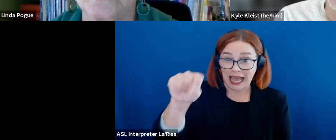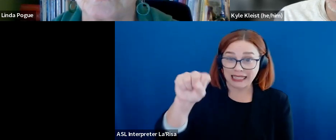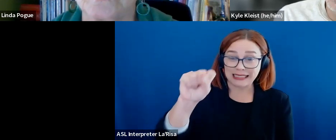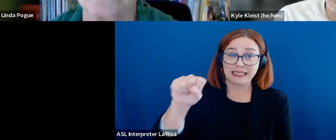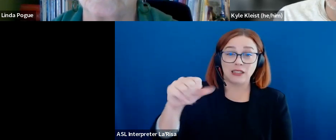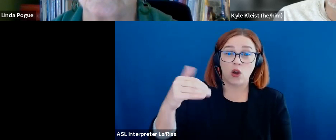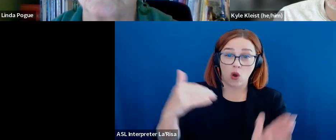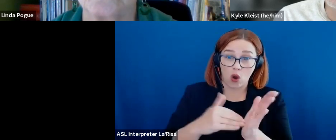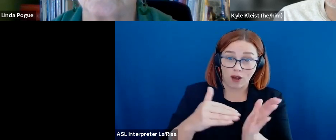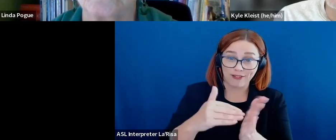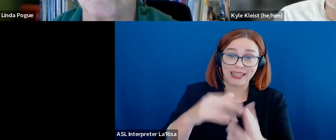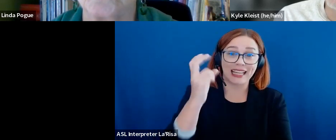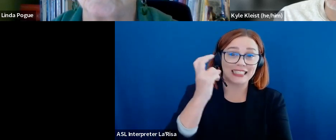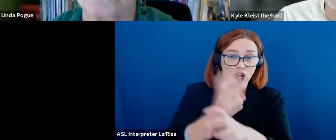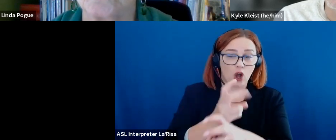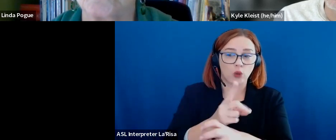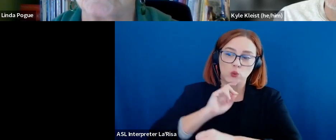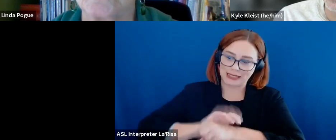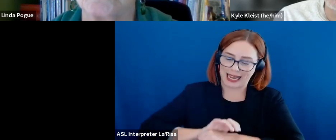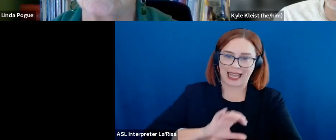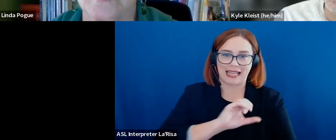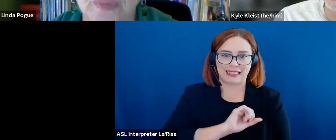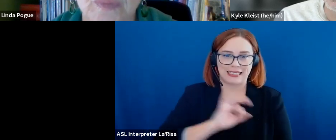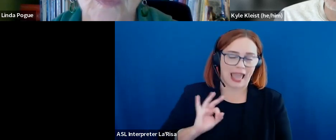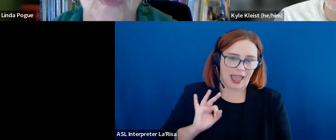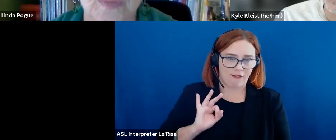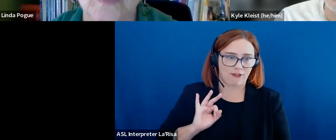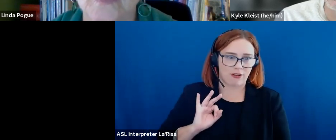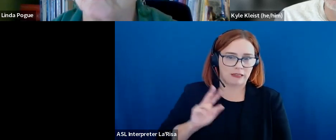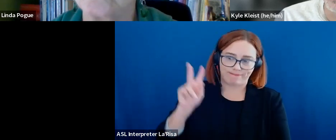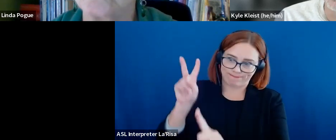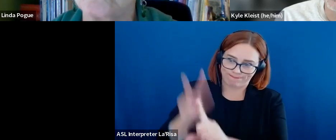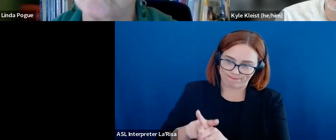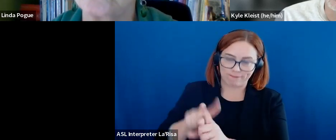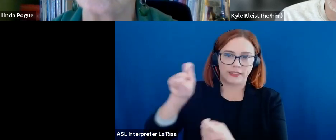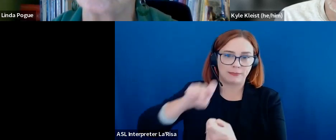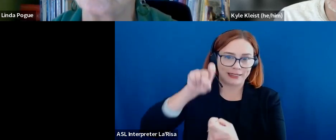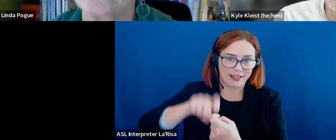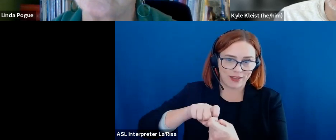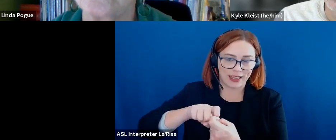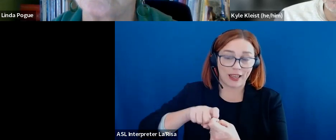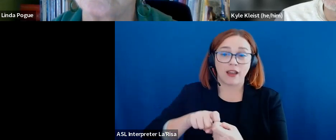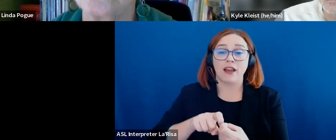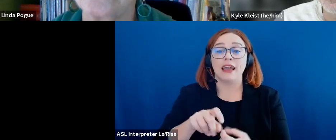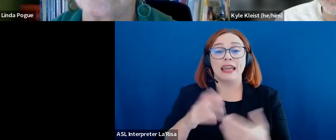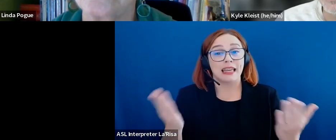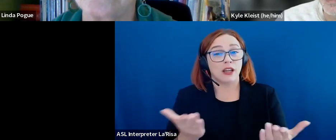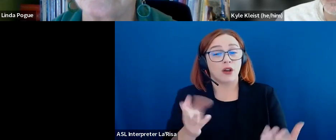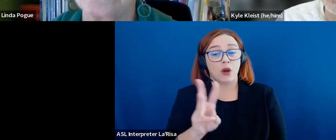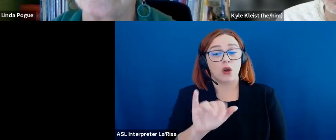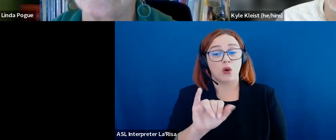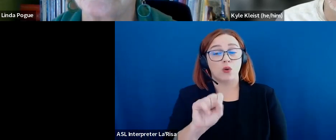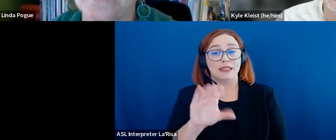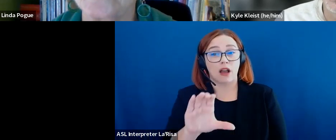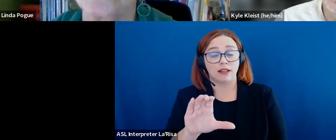staff time. And especially with the smaller SILs. I mean, we have some in Wisconsin with smaller skills and, you know, you have 5, 6